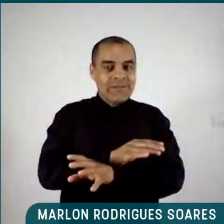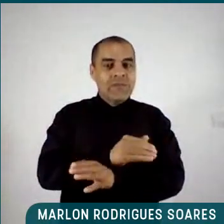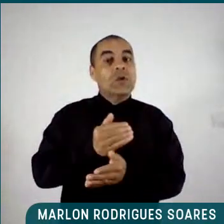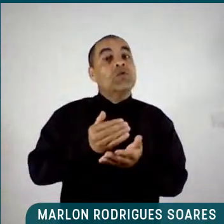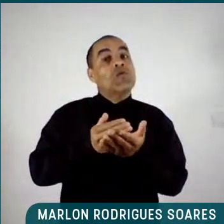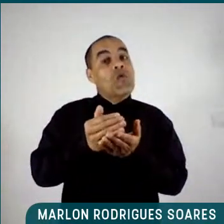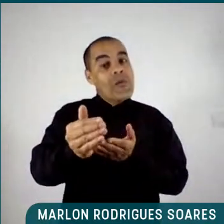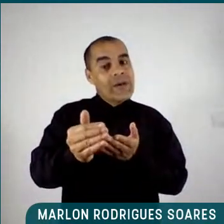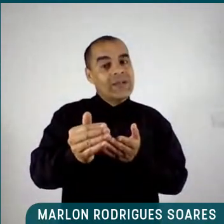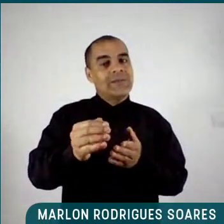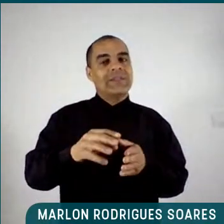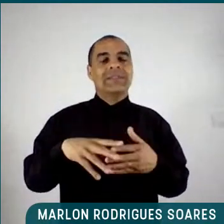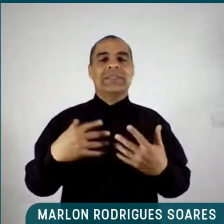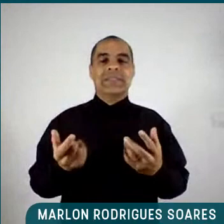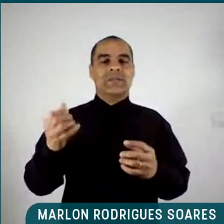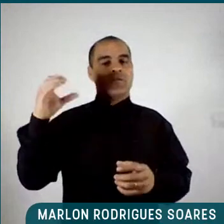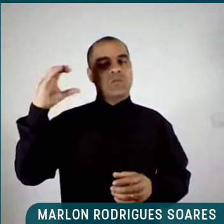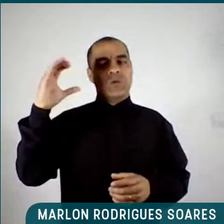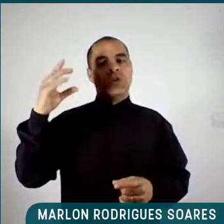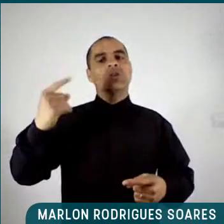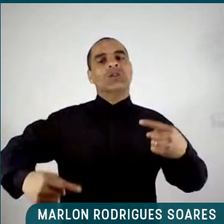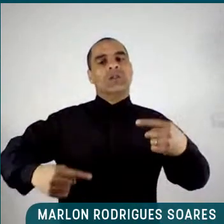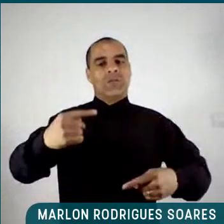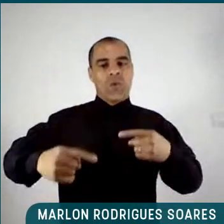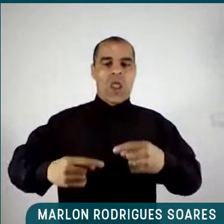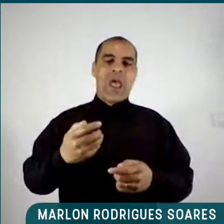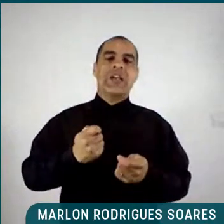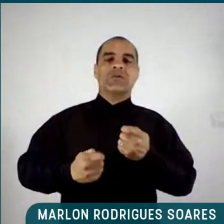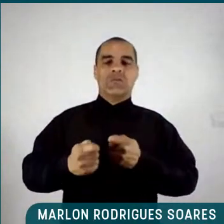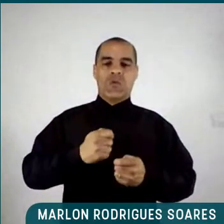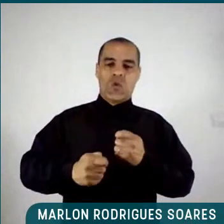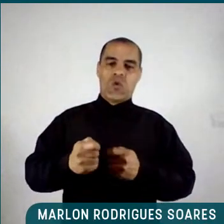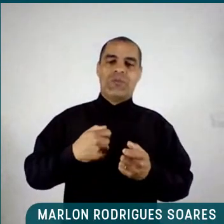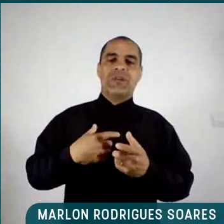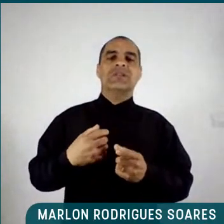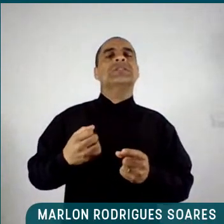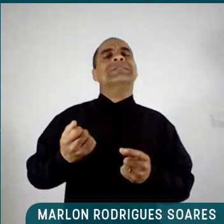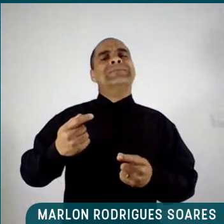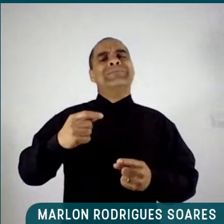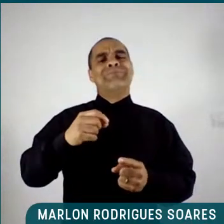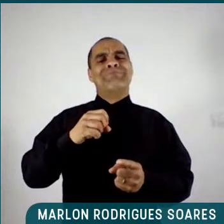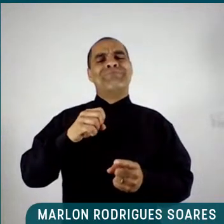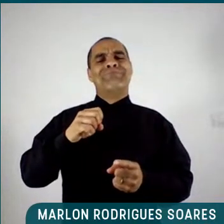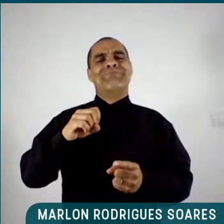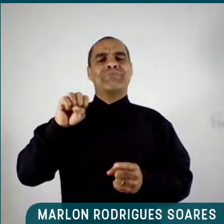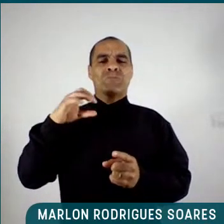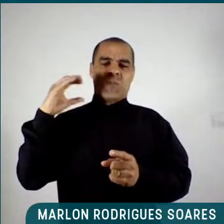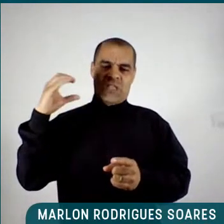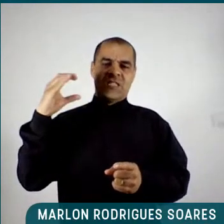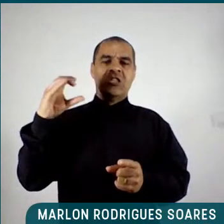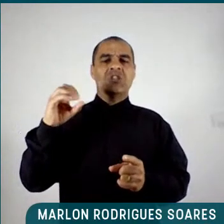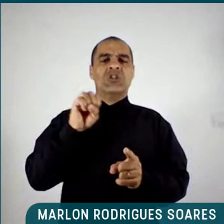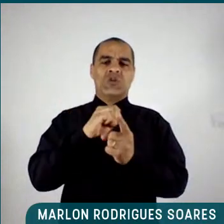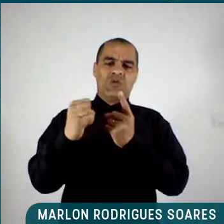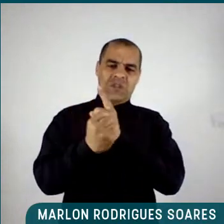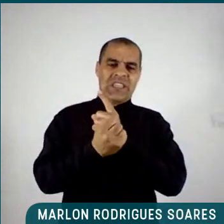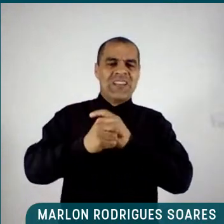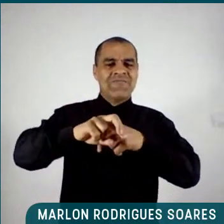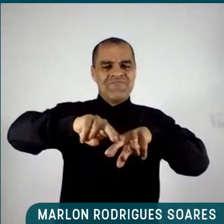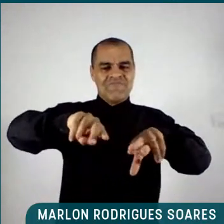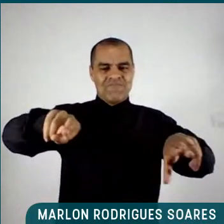don't think that I am able to answer it Políticos, economistas e completely. cientistas sociais, de uma maneira Political geral. scientists, economists, and